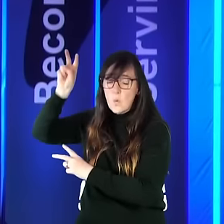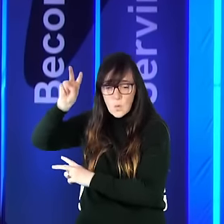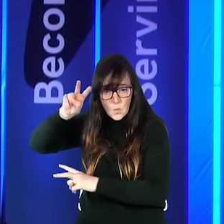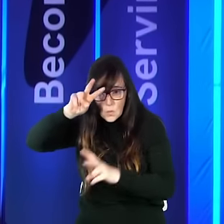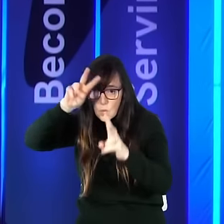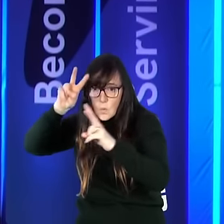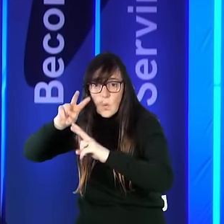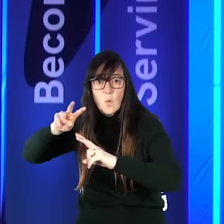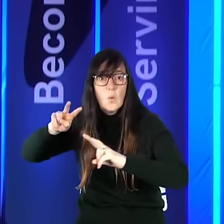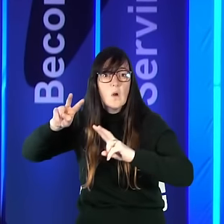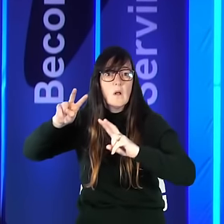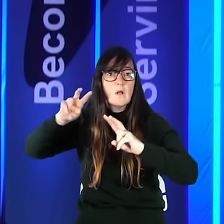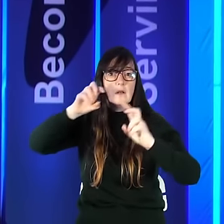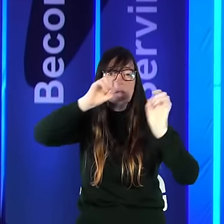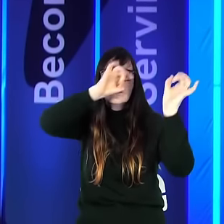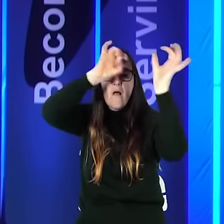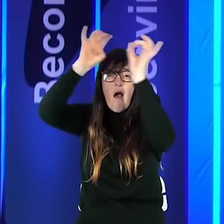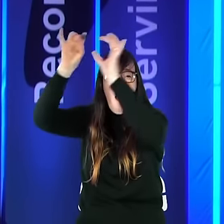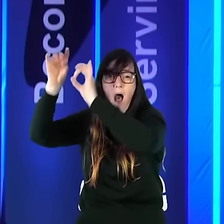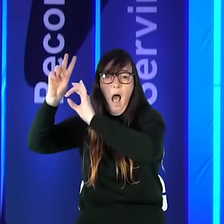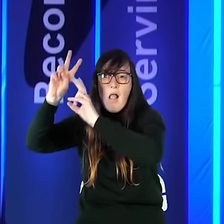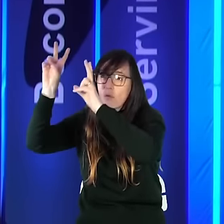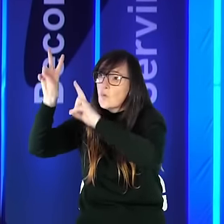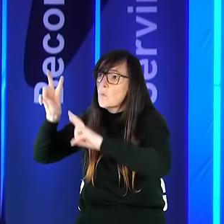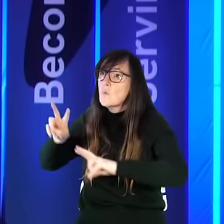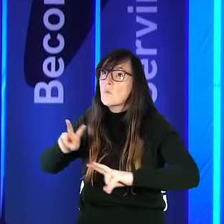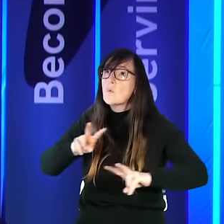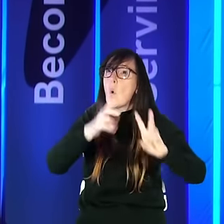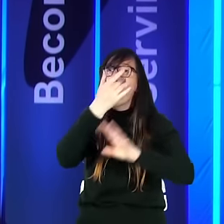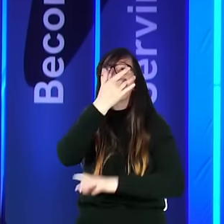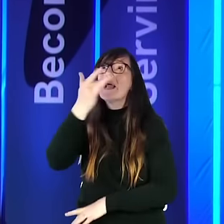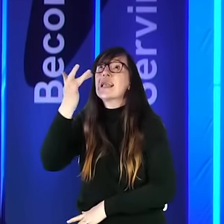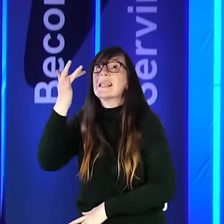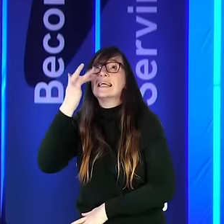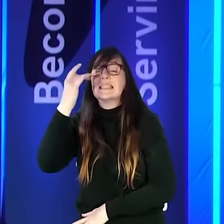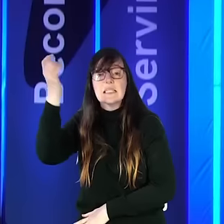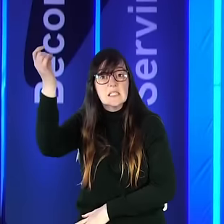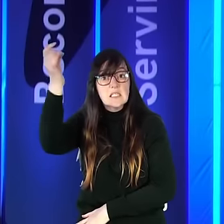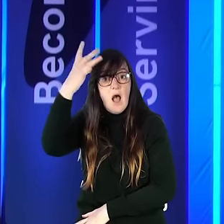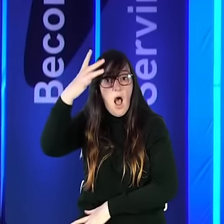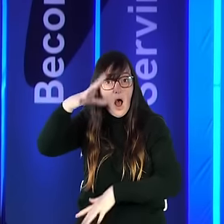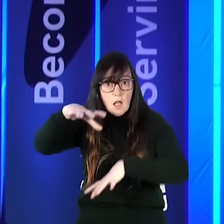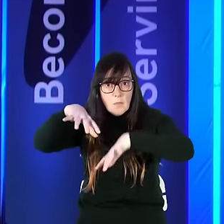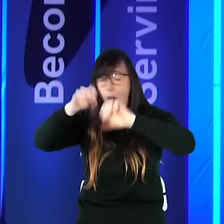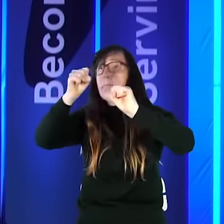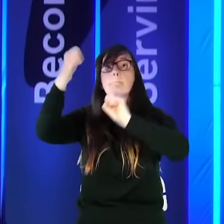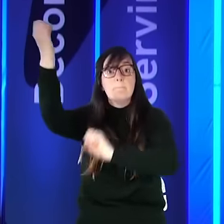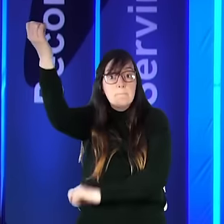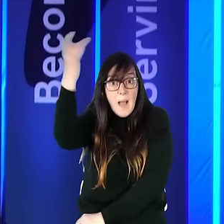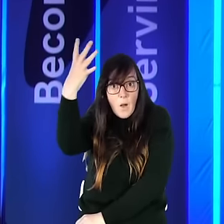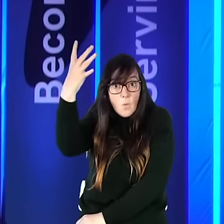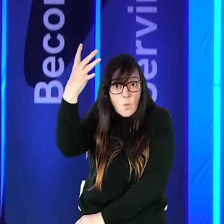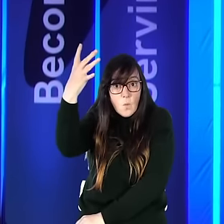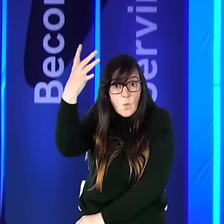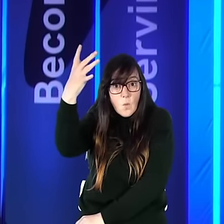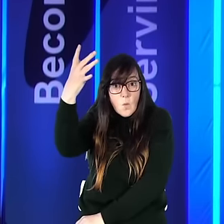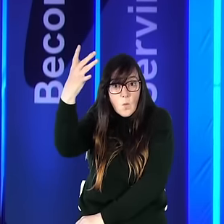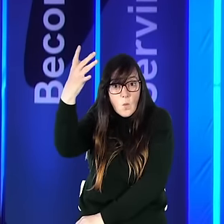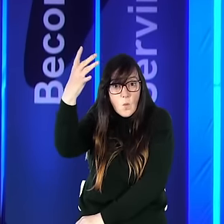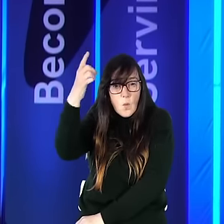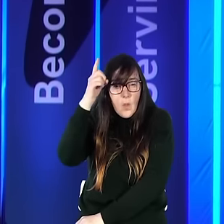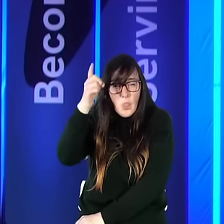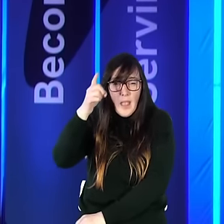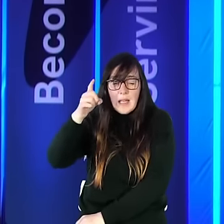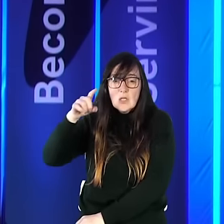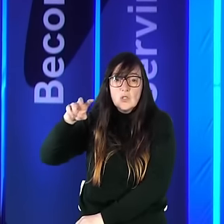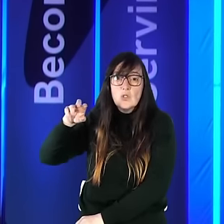of the Milky Way, though you could witness a star's birth, in all your stellar